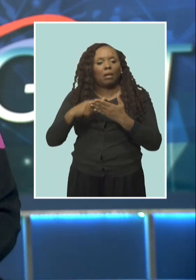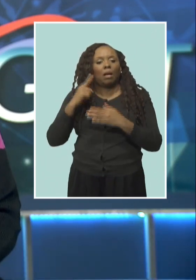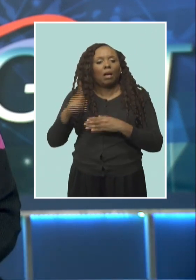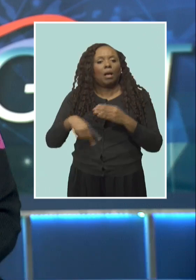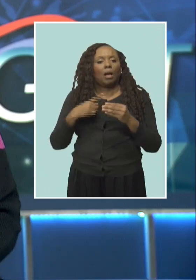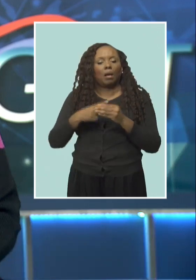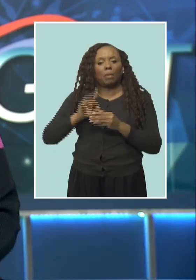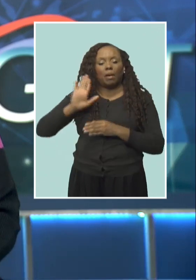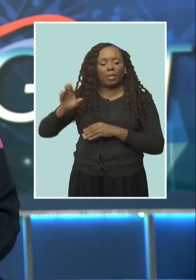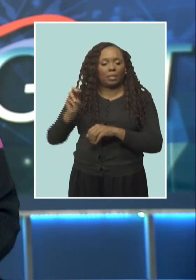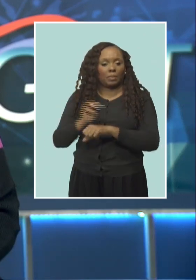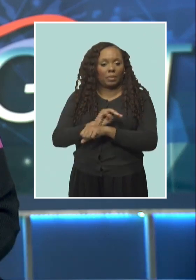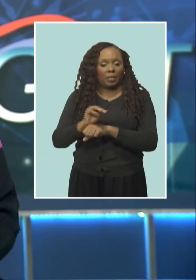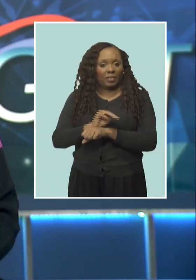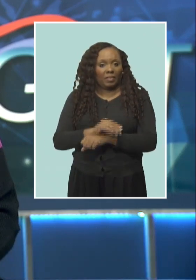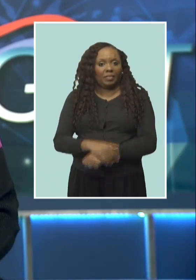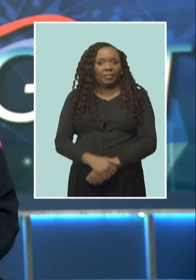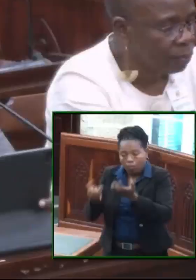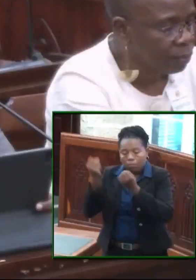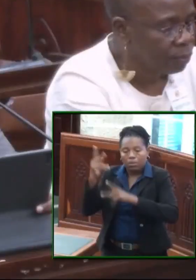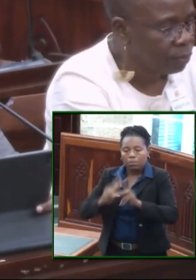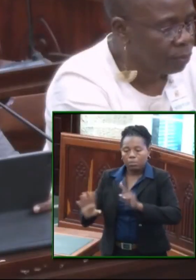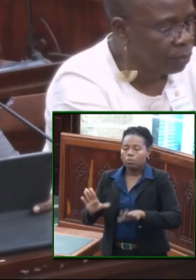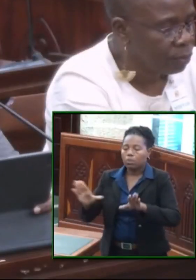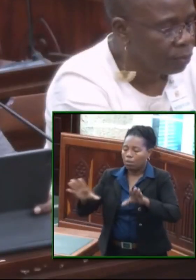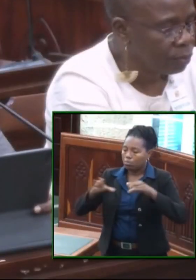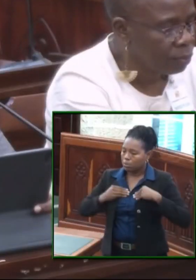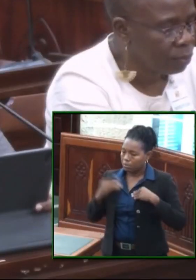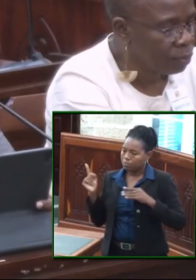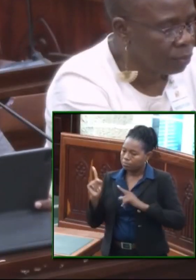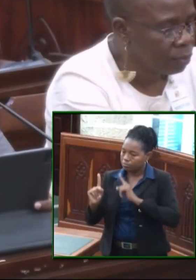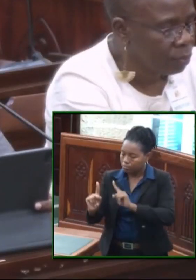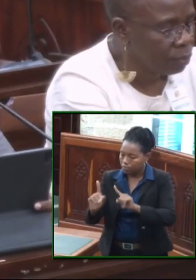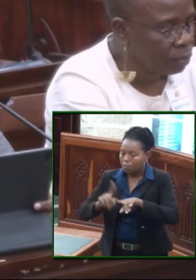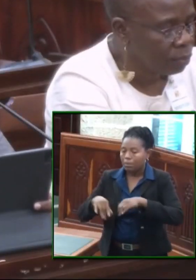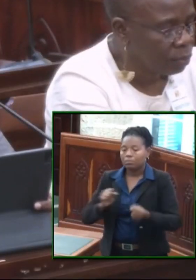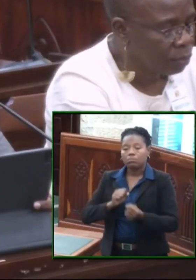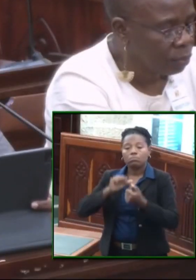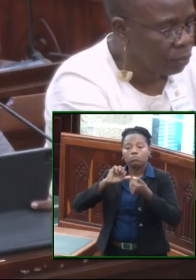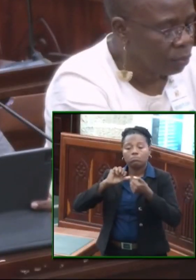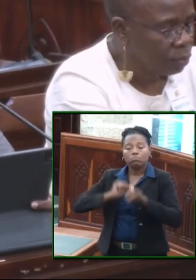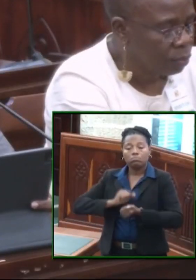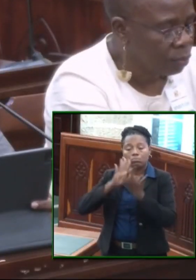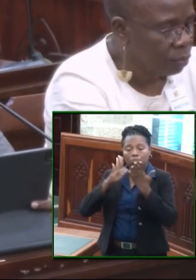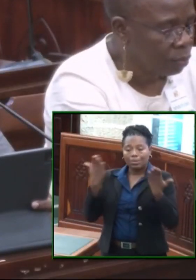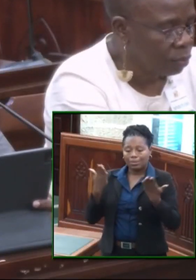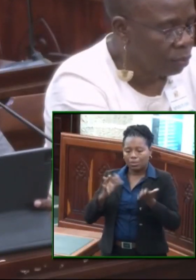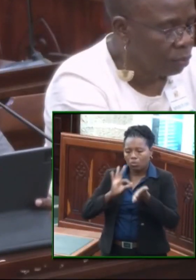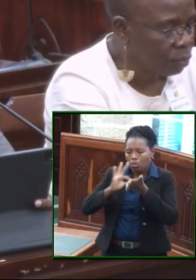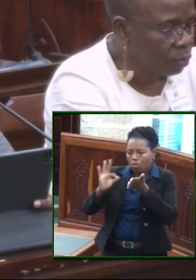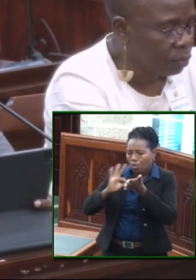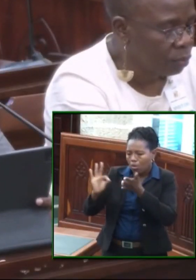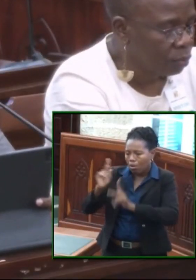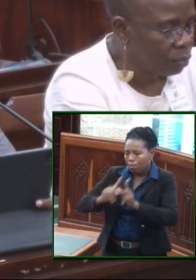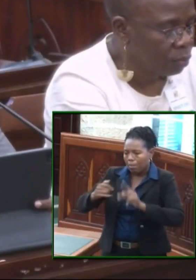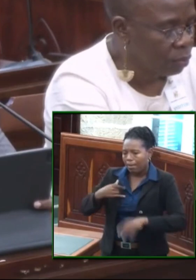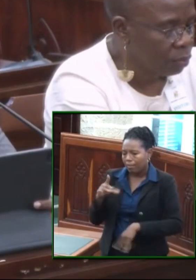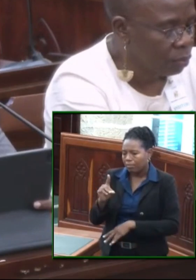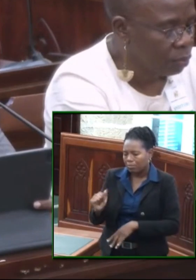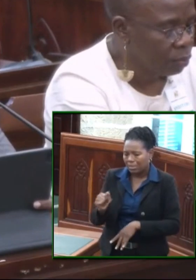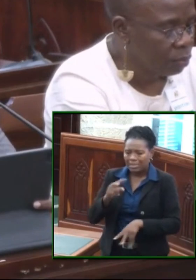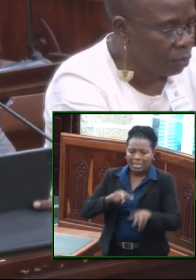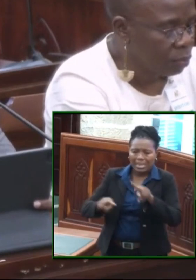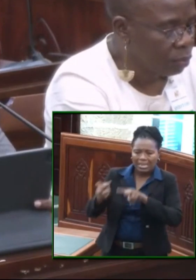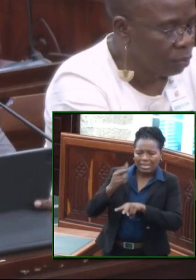estimates head for his ministry. A lot of these cognitive disabilities, the ones that are not quite overt,